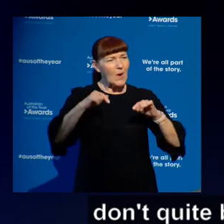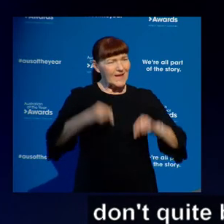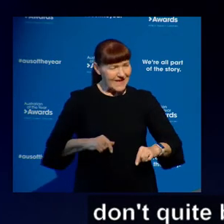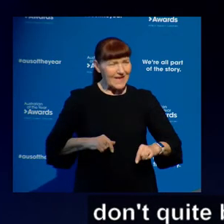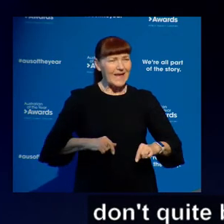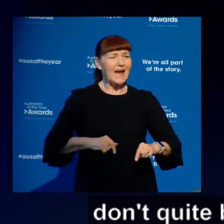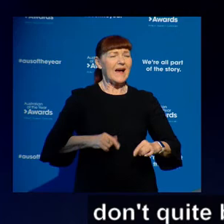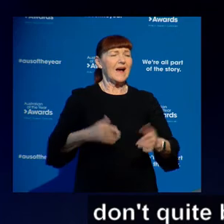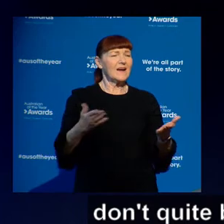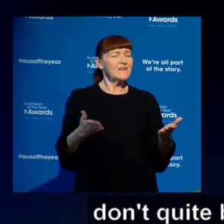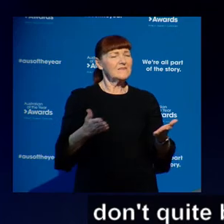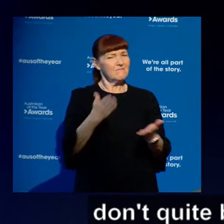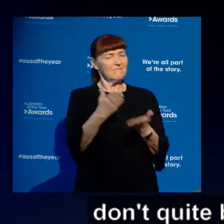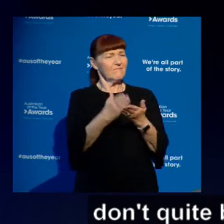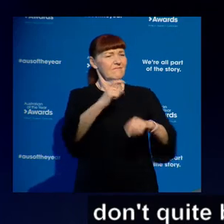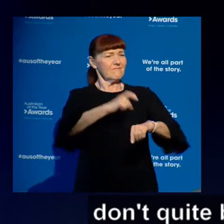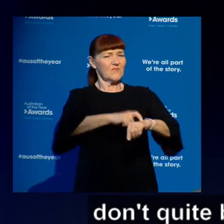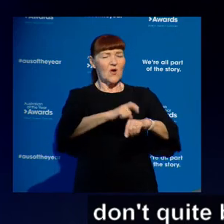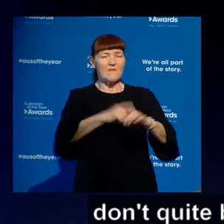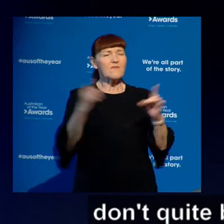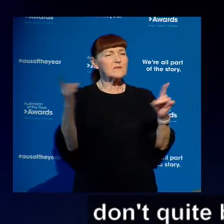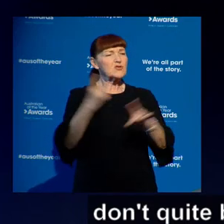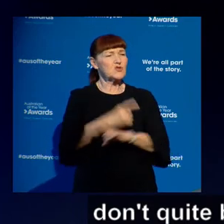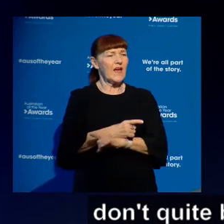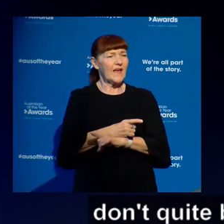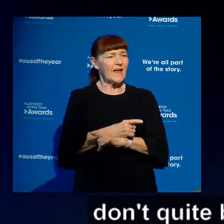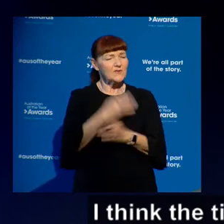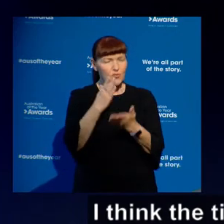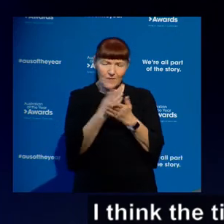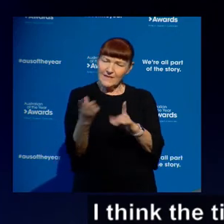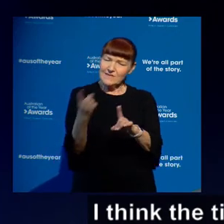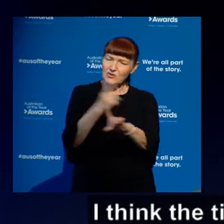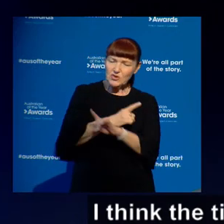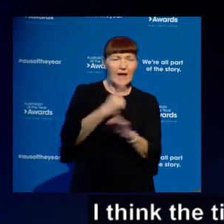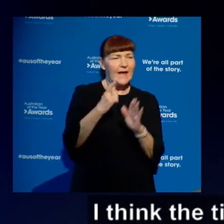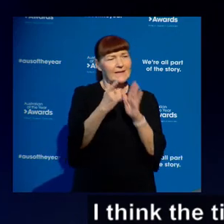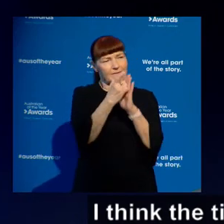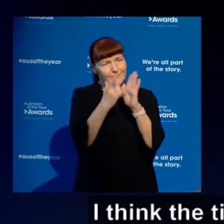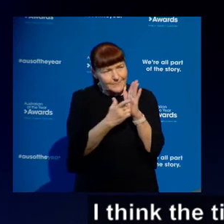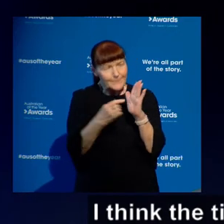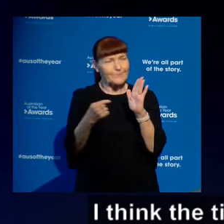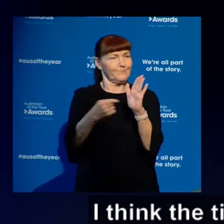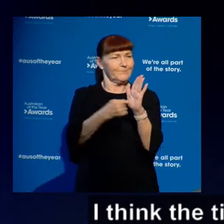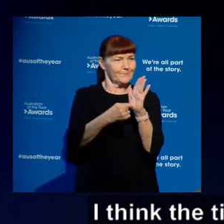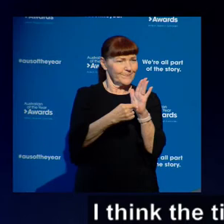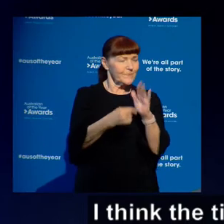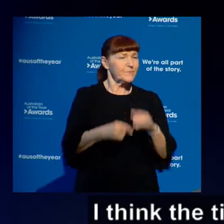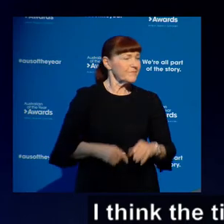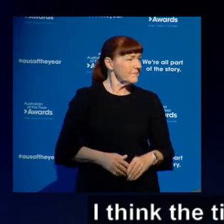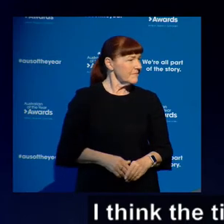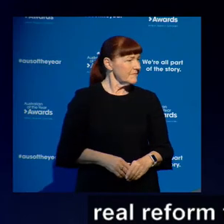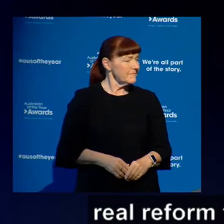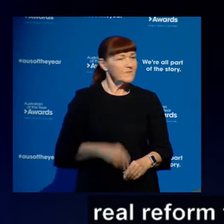real appetite for change and real reform that's going to make a difference, because that's what's required. But we can't do this with it. We can't do it